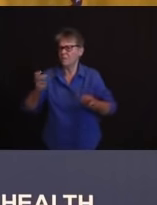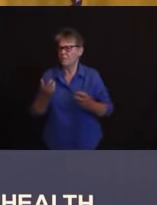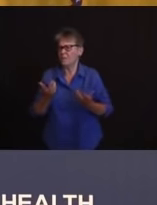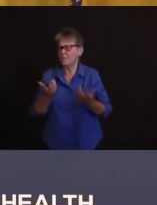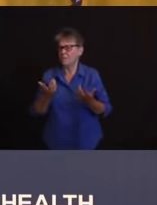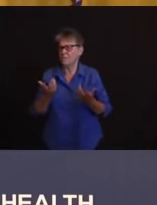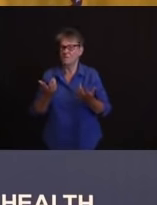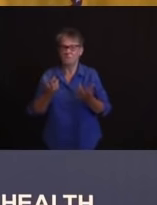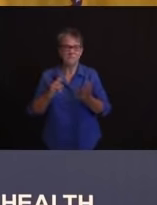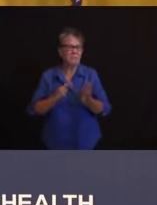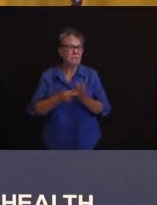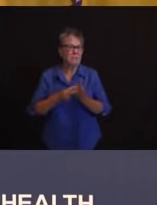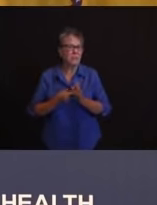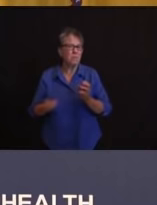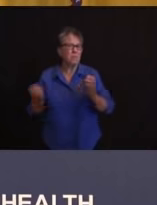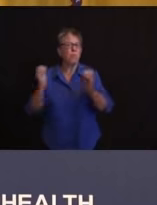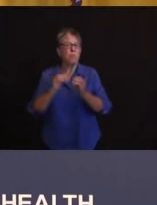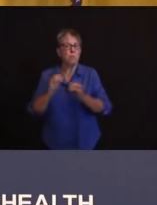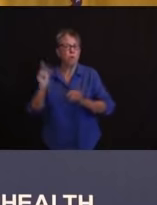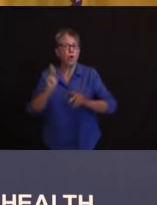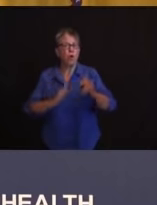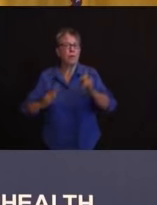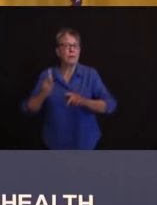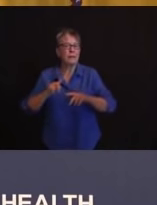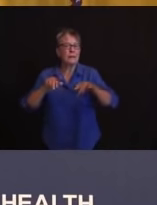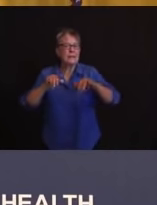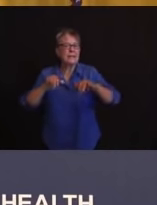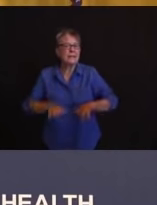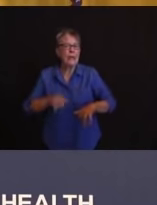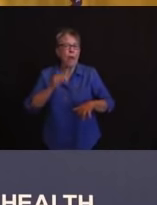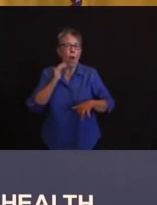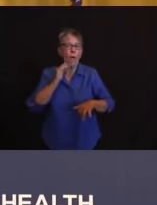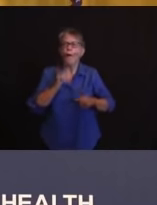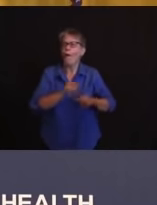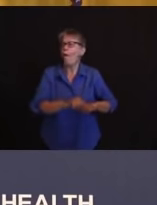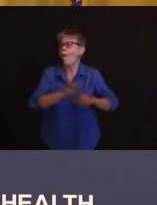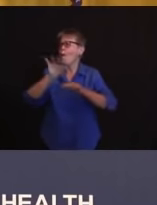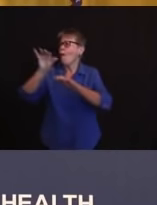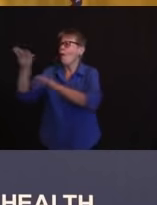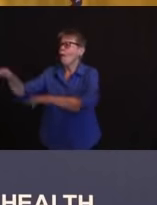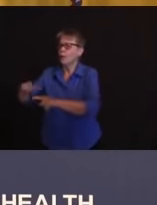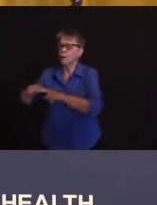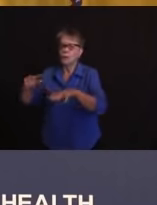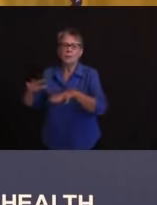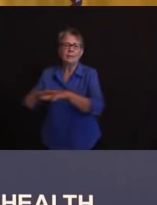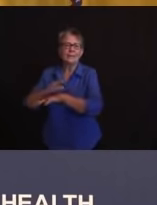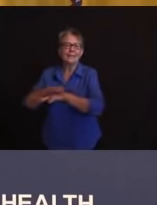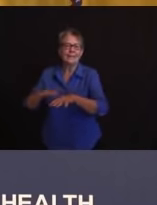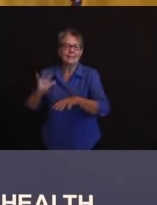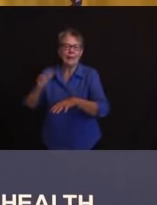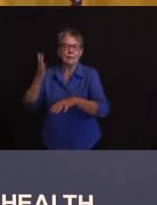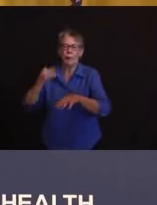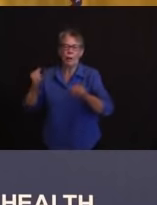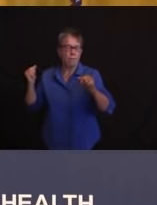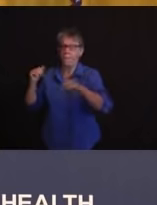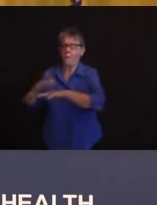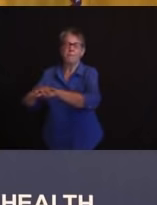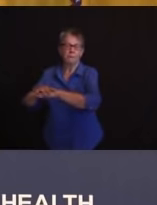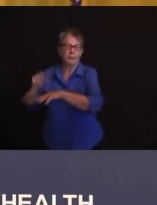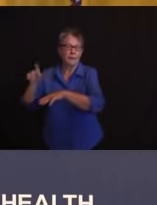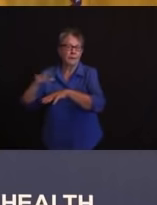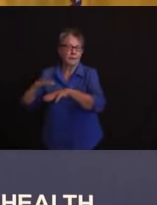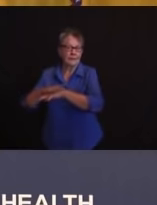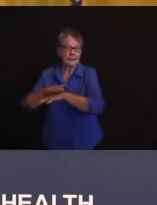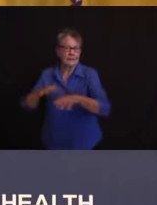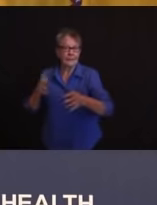going to our lakes. So we've got a demand unlike any time that we've ever had. And again, we've